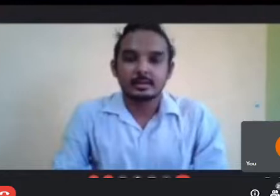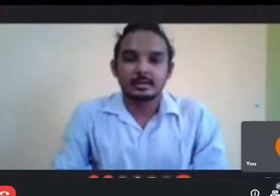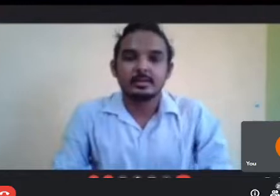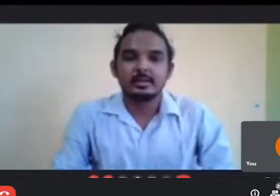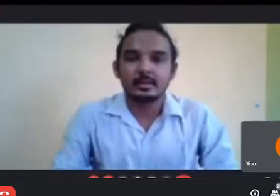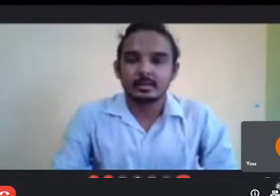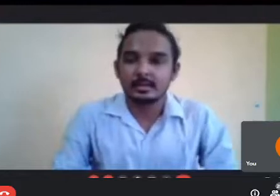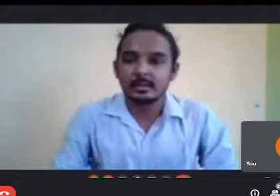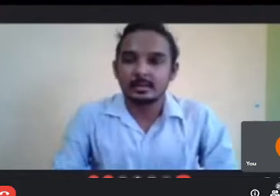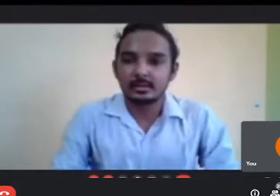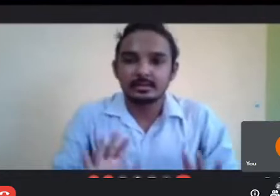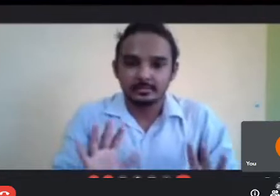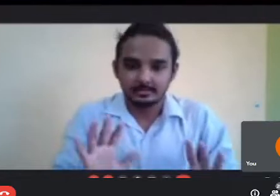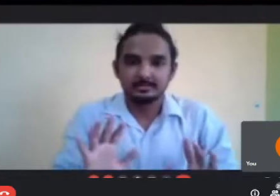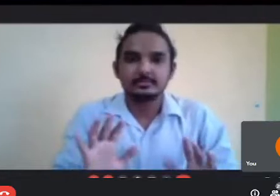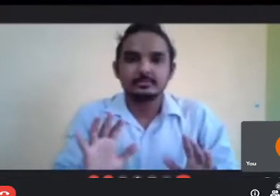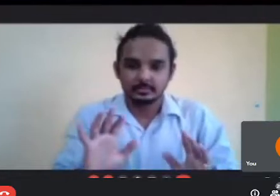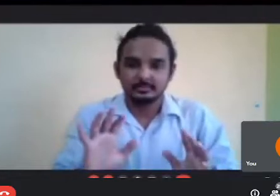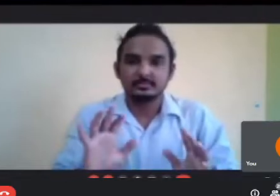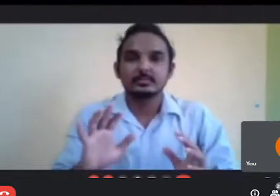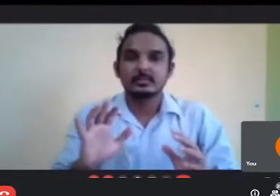better.